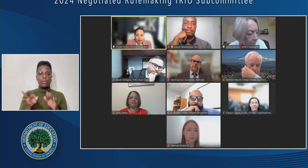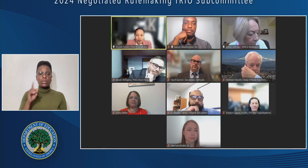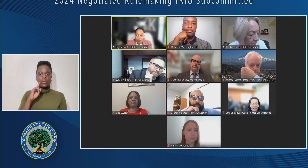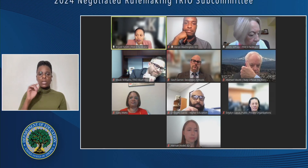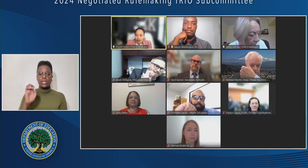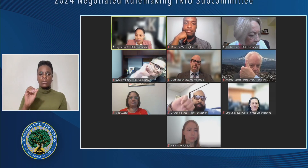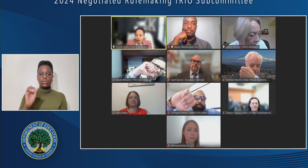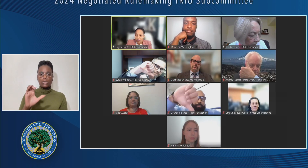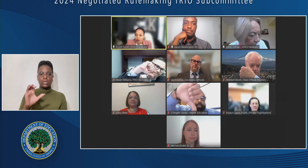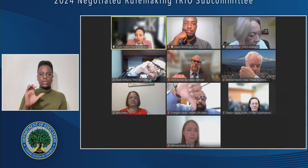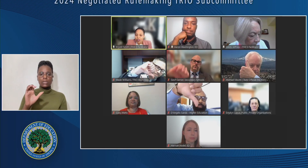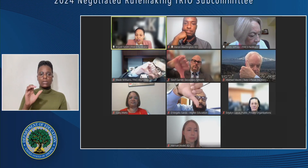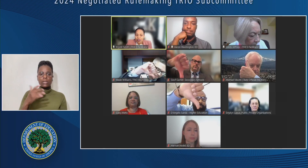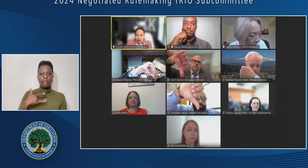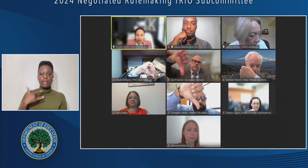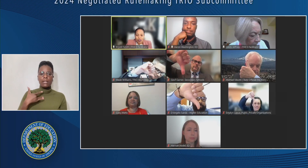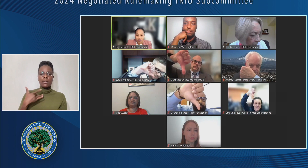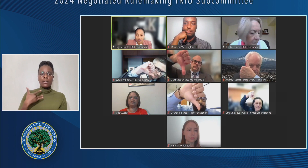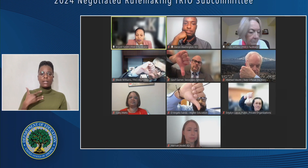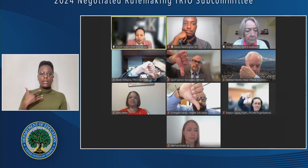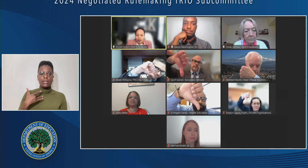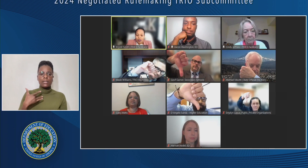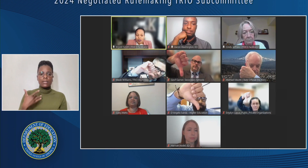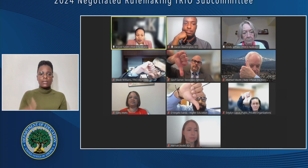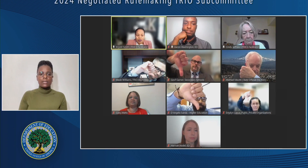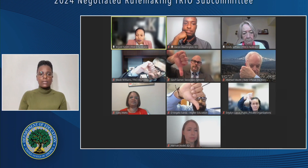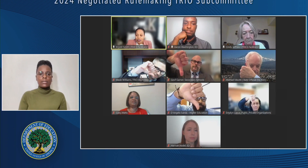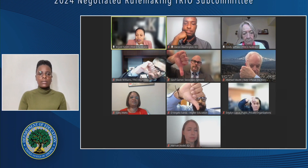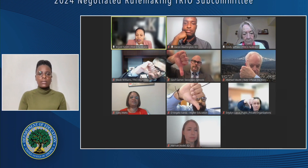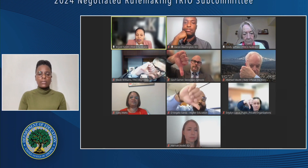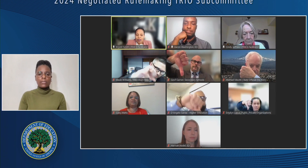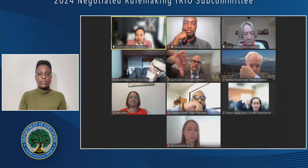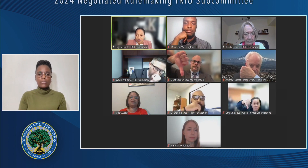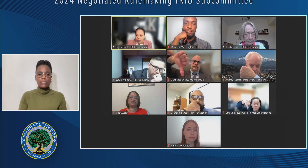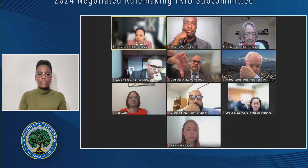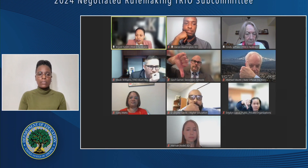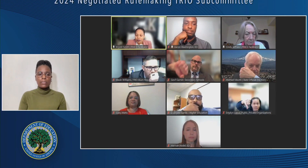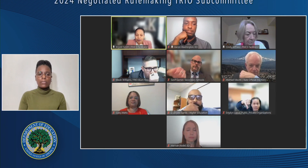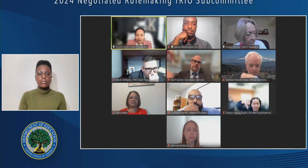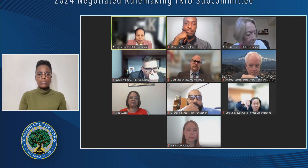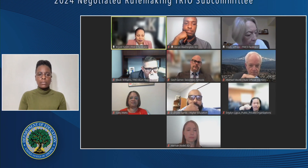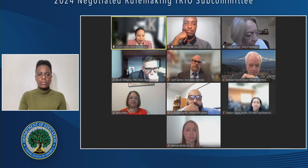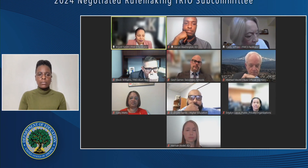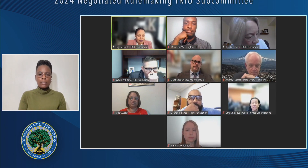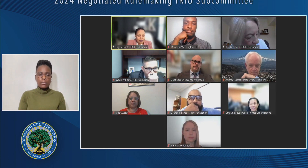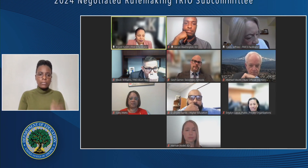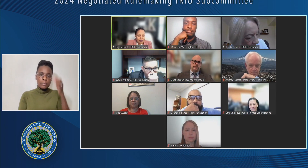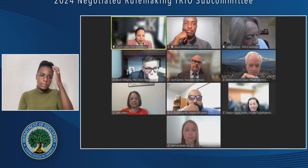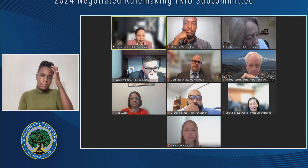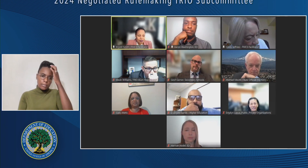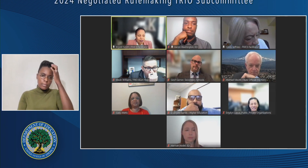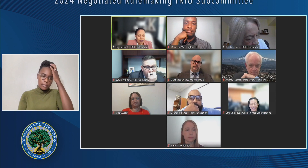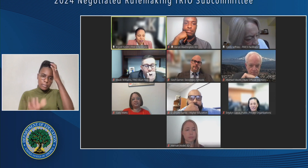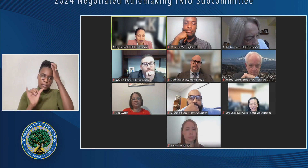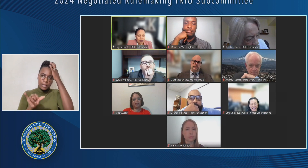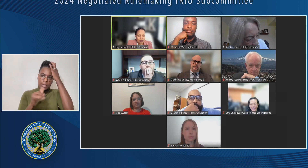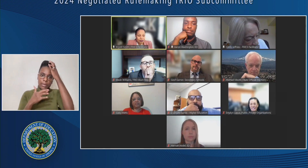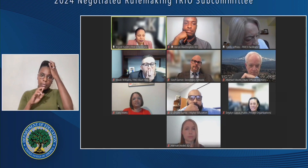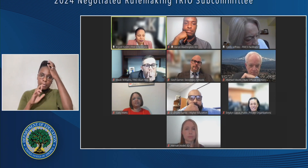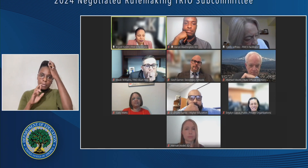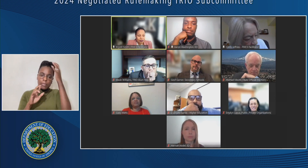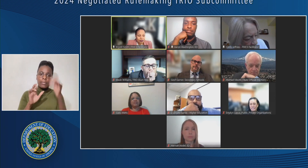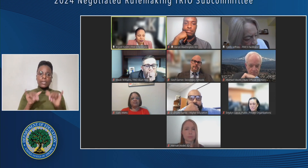hope I'm not Yeah, no. And for me, the biggest thing that sticks out with equity is that I think I know I've said this a